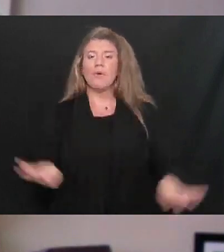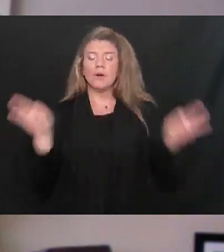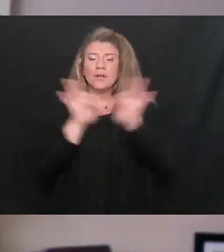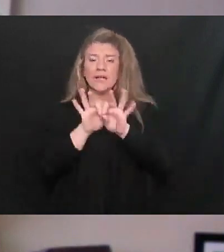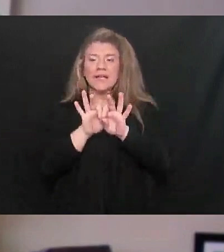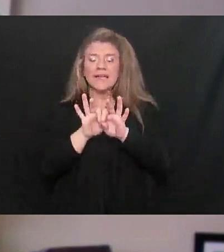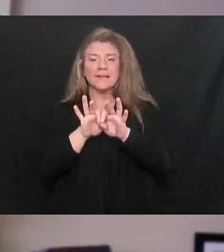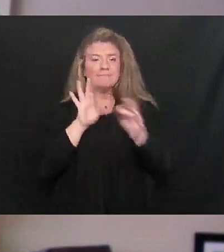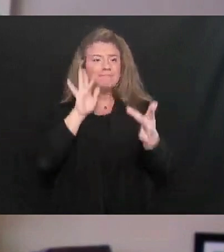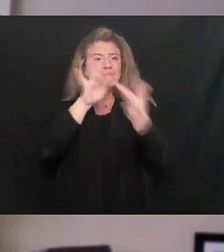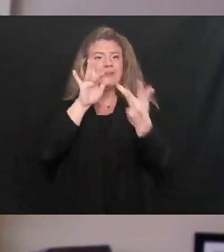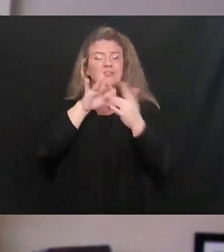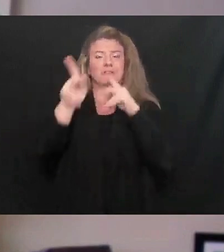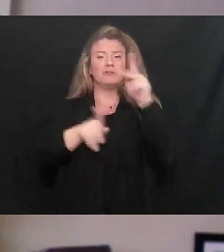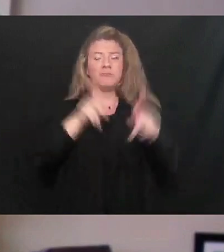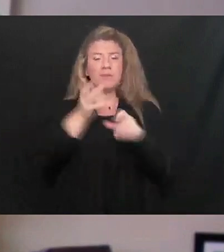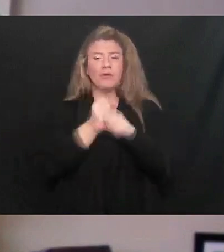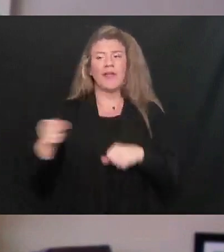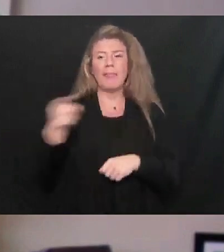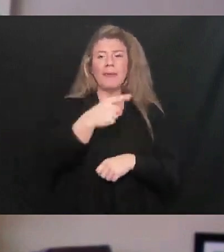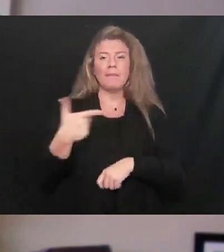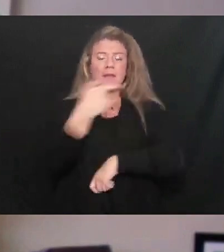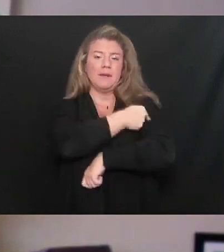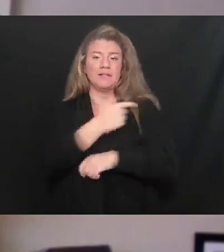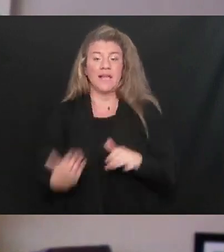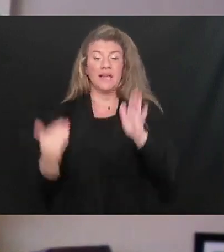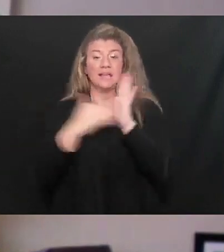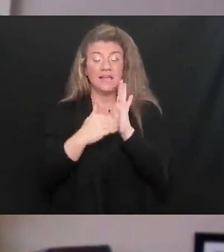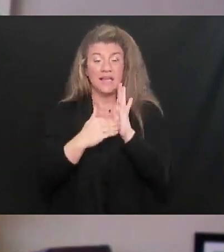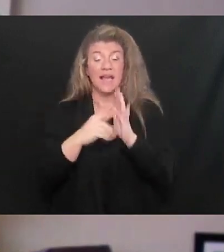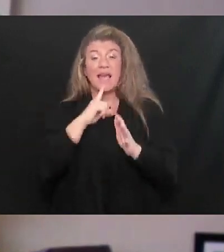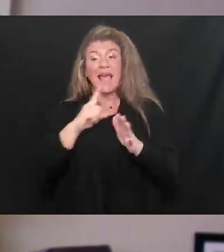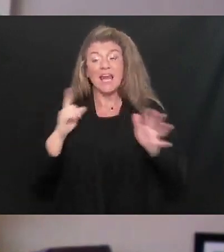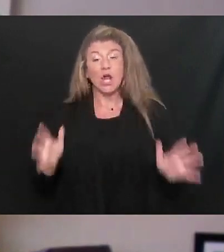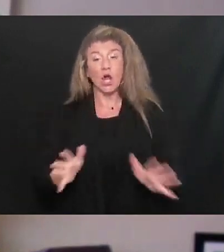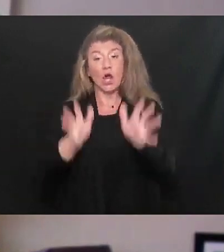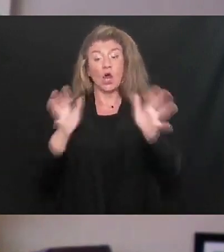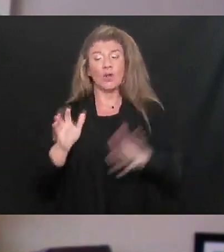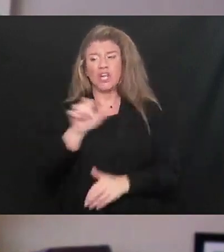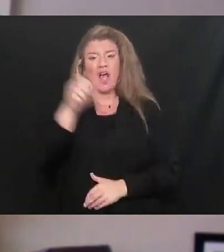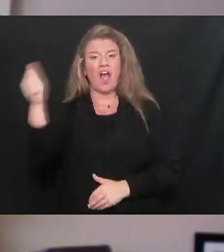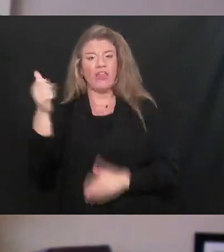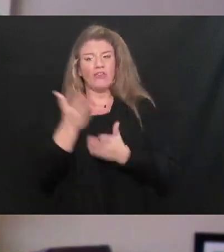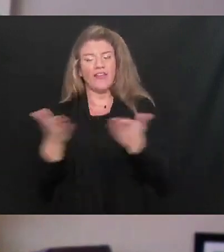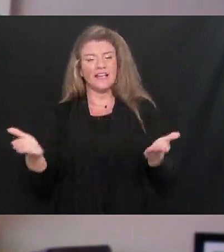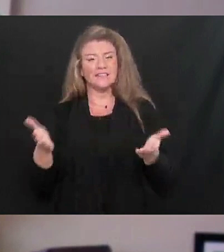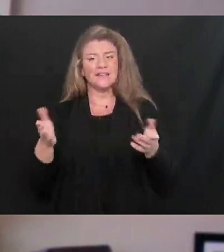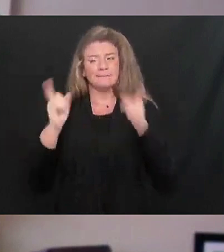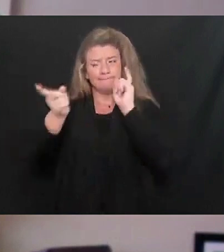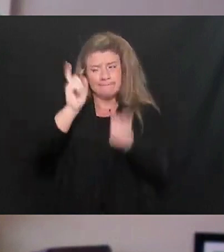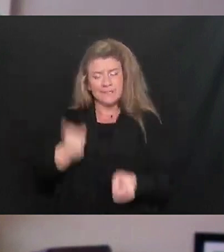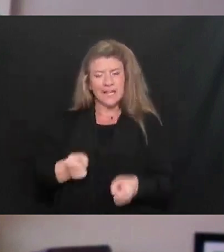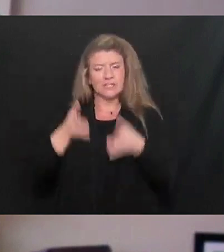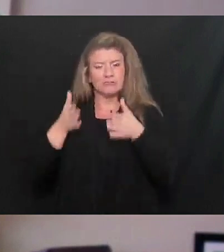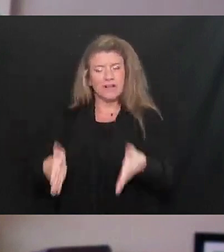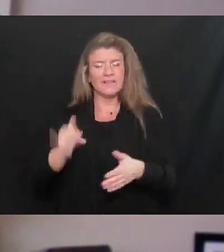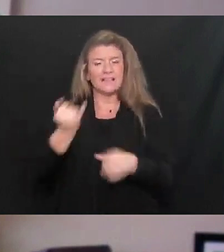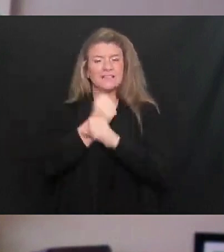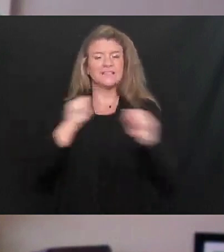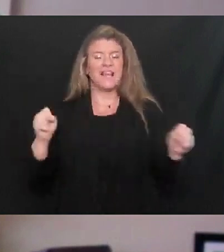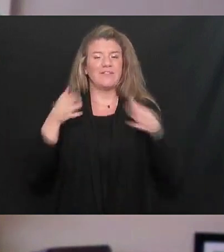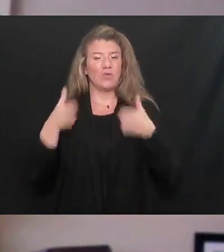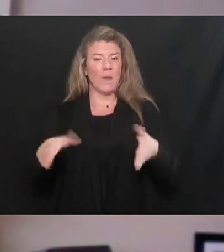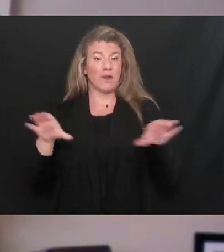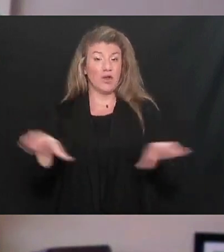these people to immunize them again, and then encouraging other layered mitigation strategies. I think is the safest way we can go right